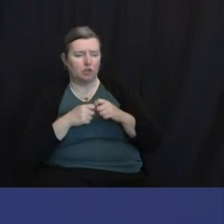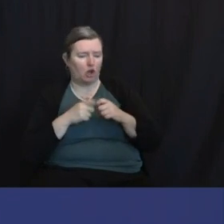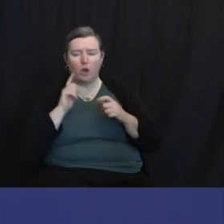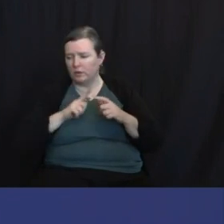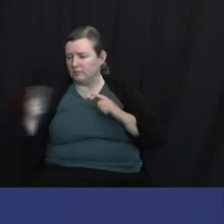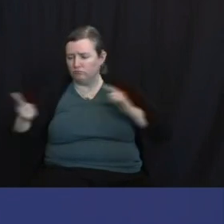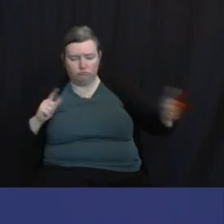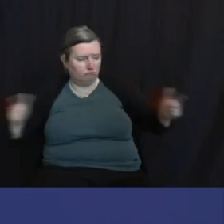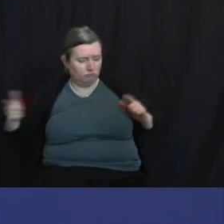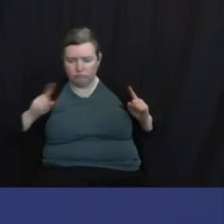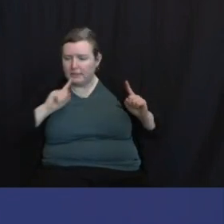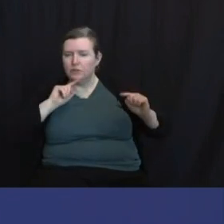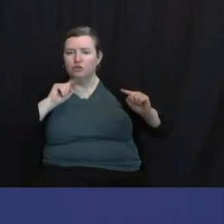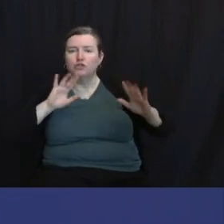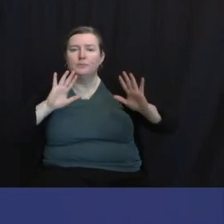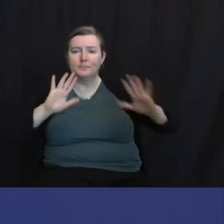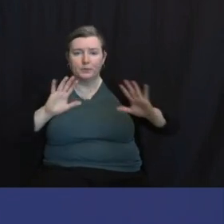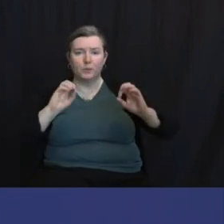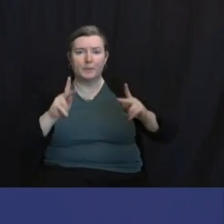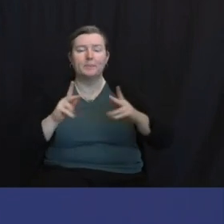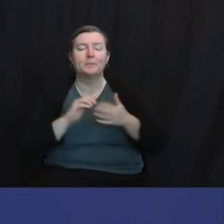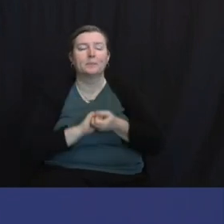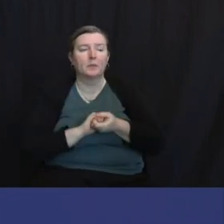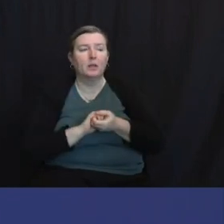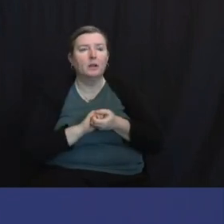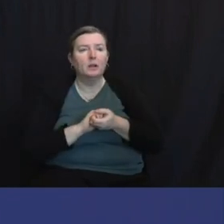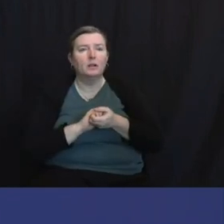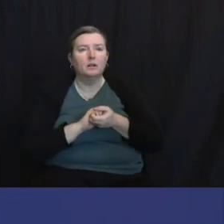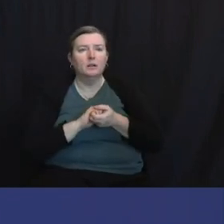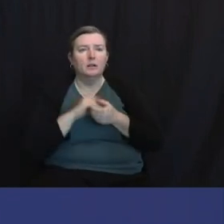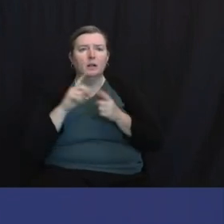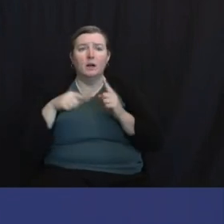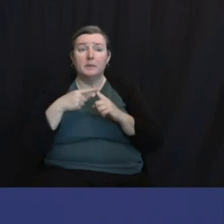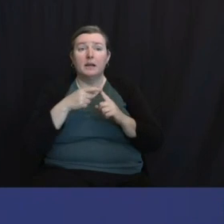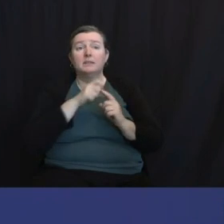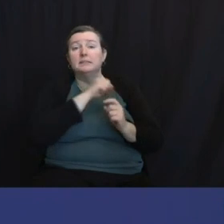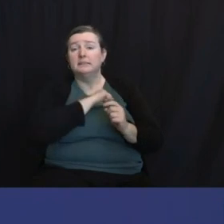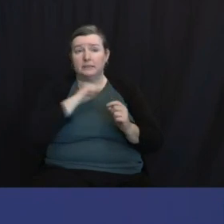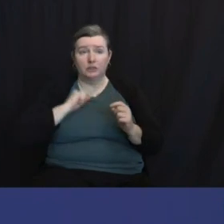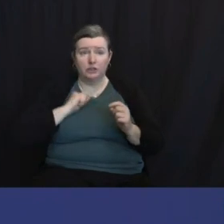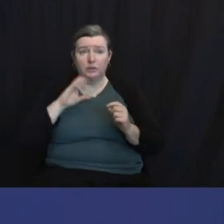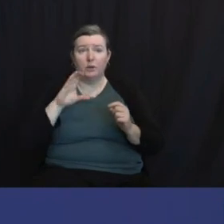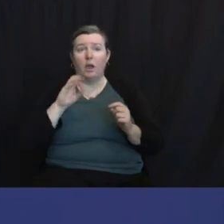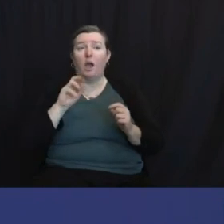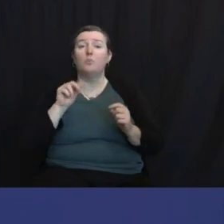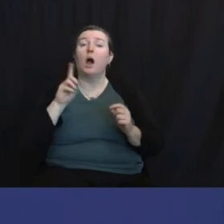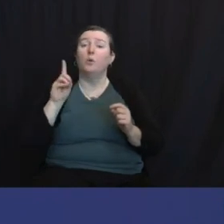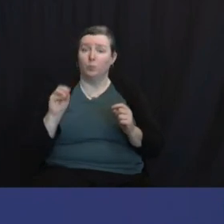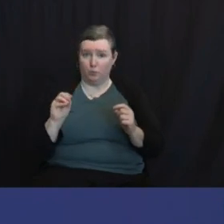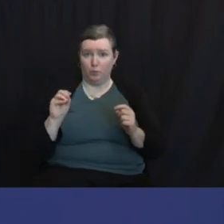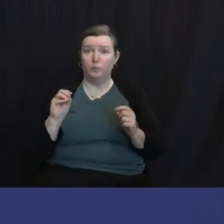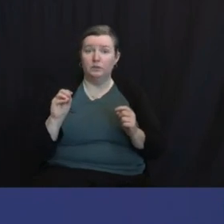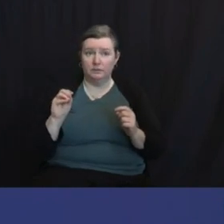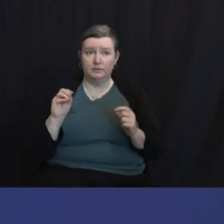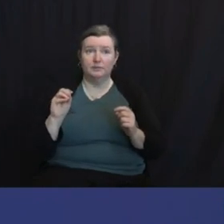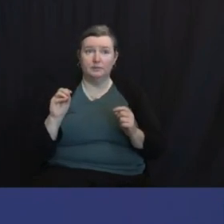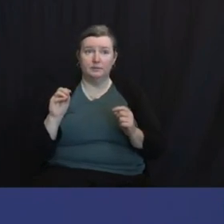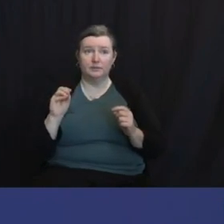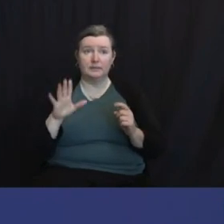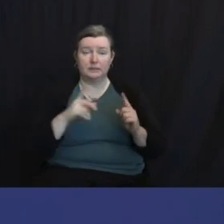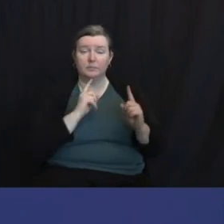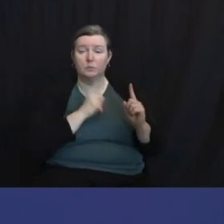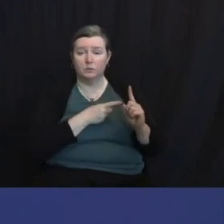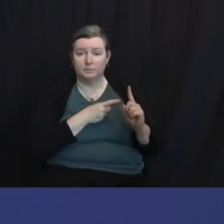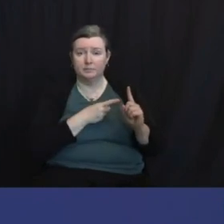here. Let me go to Senator Corrado's point. Yeah, we want to. That's on the list of things that we know are in